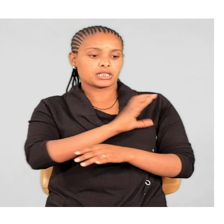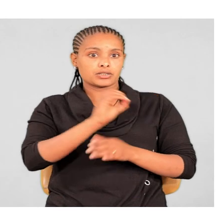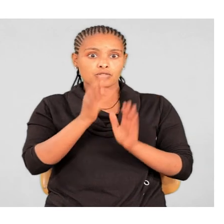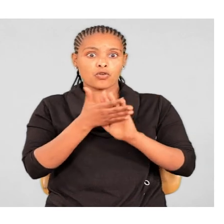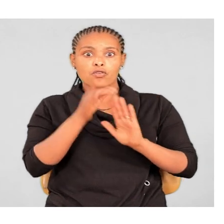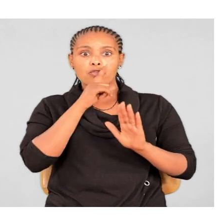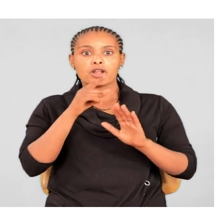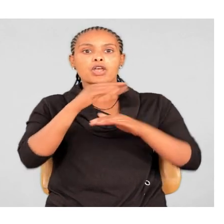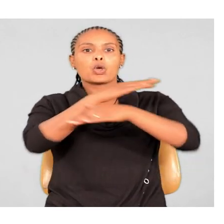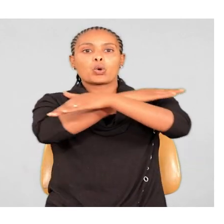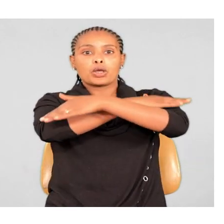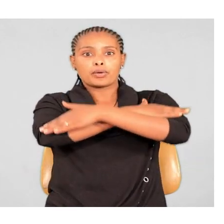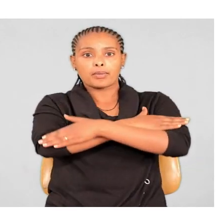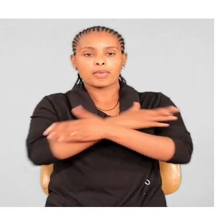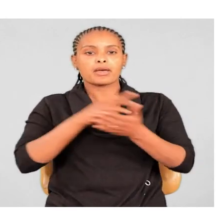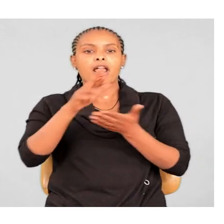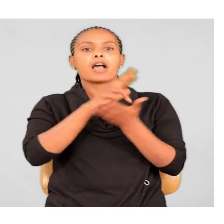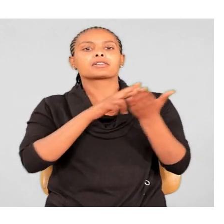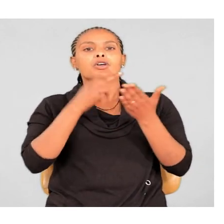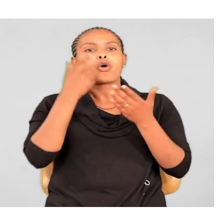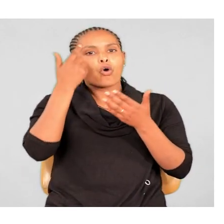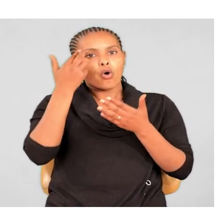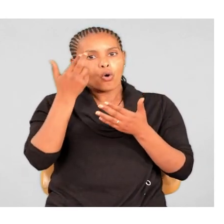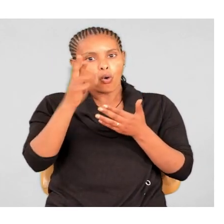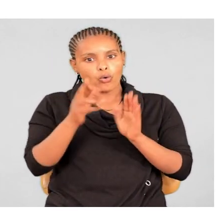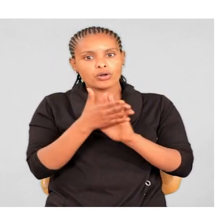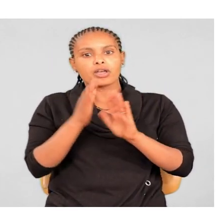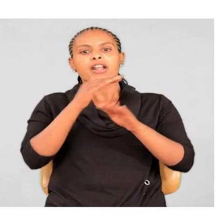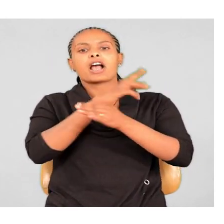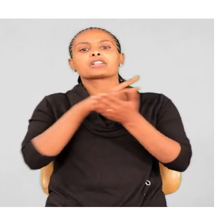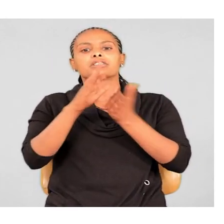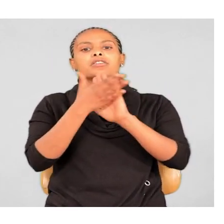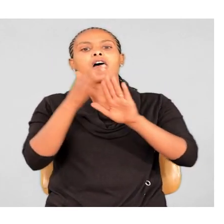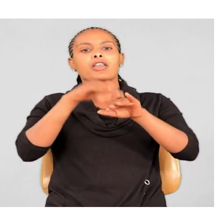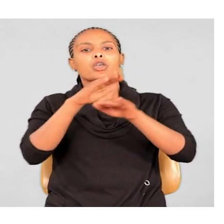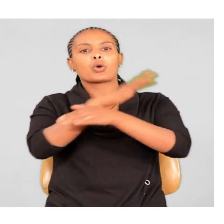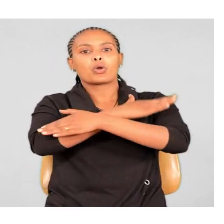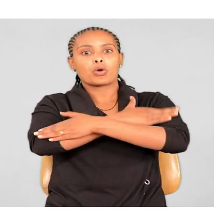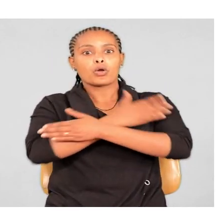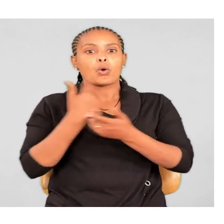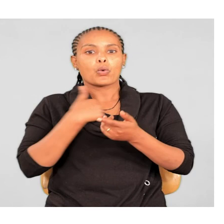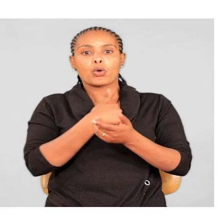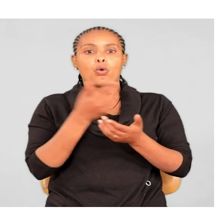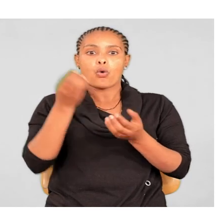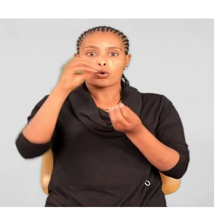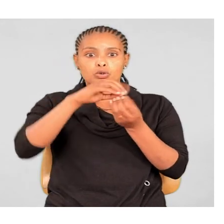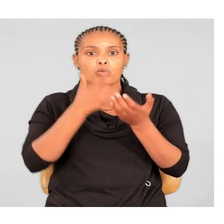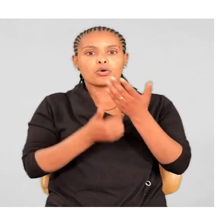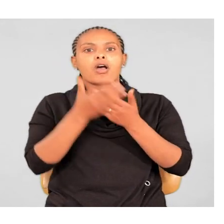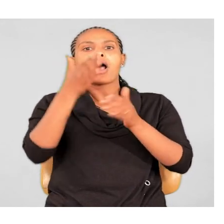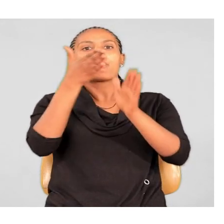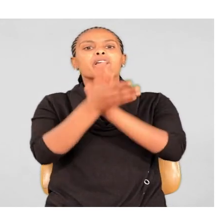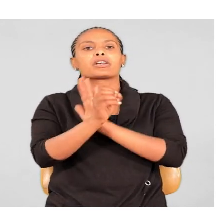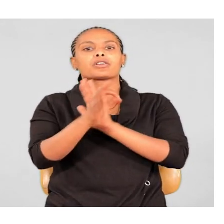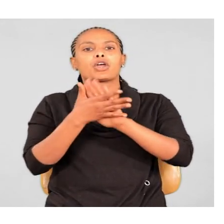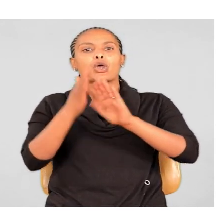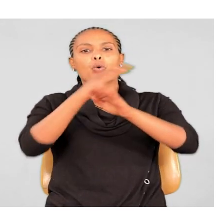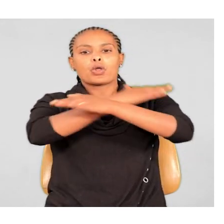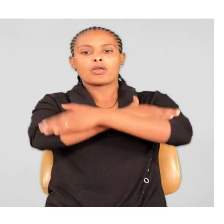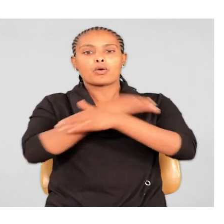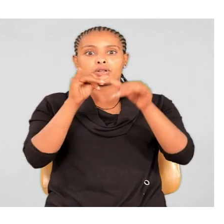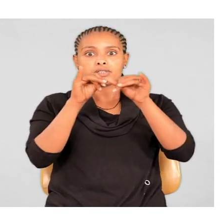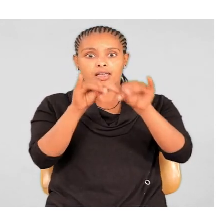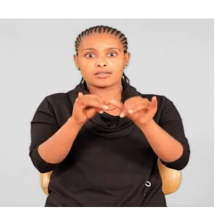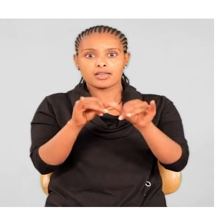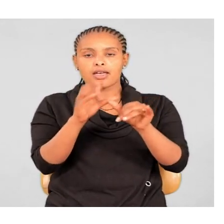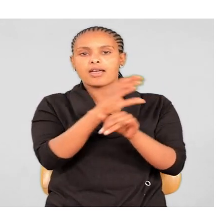characteristics of equilibrium reactions or reactions at equilibrium. We also discussed applications of equilibrium